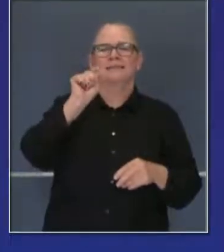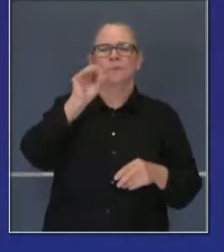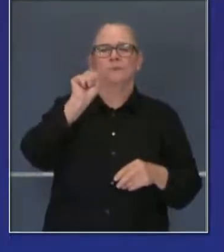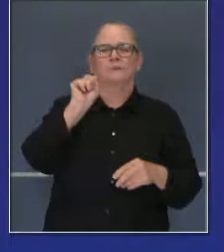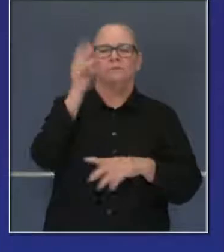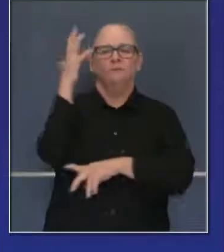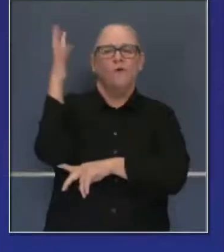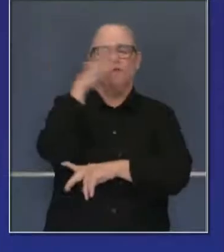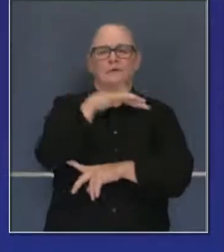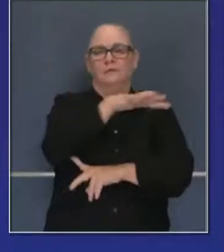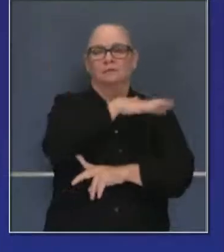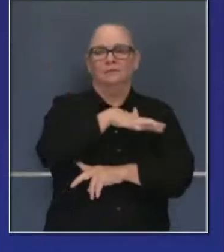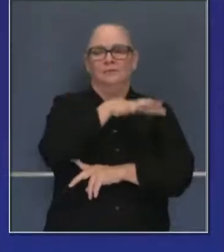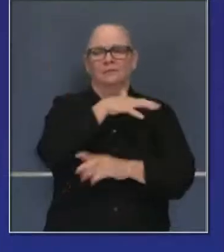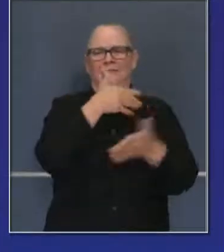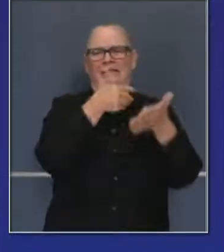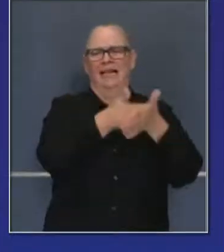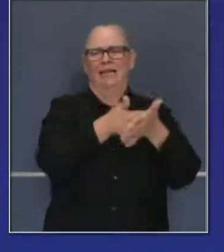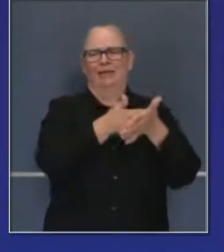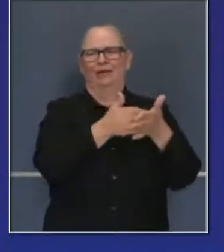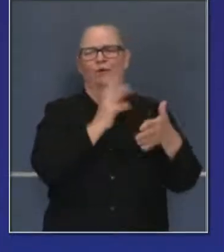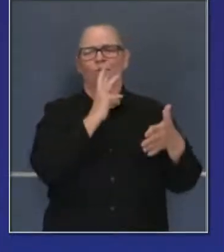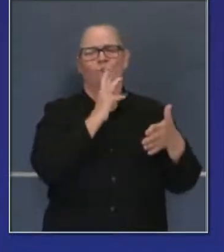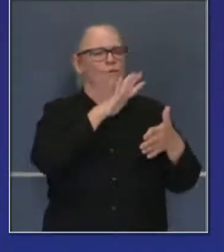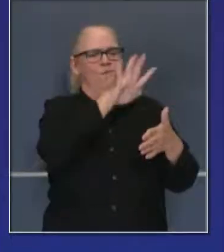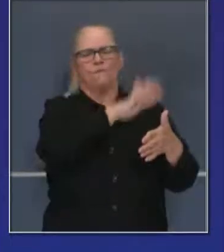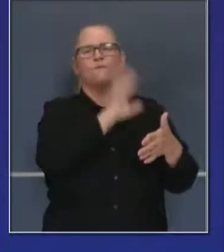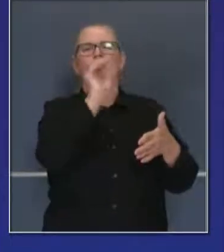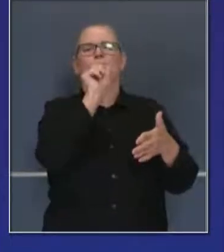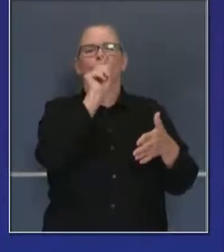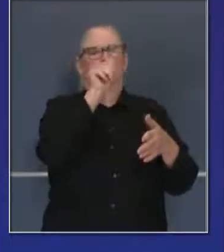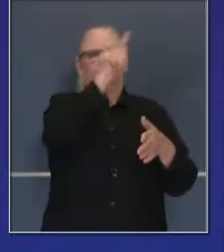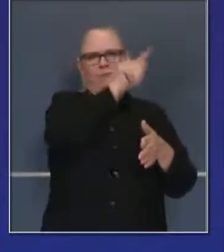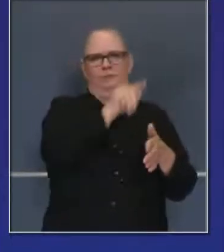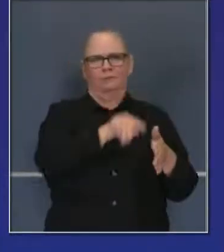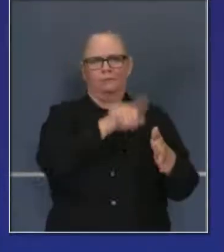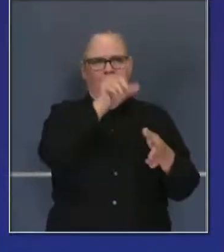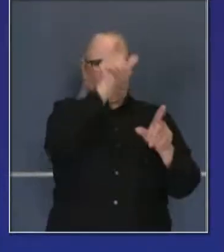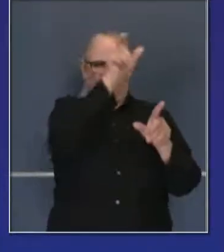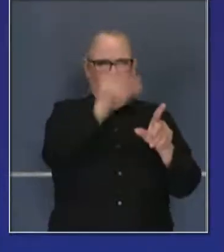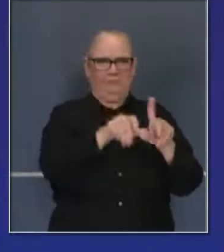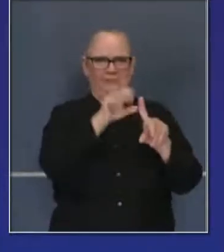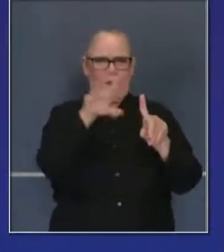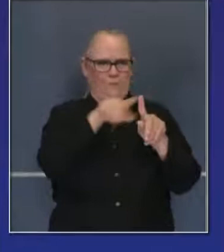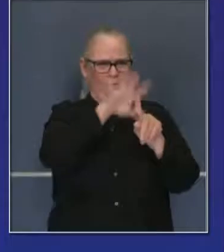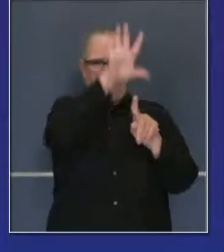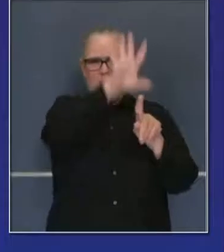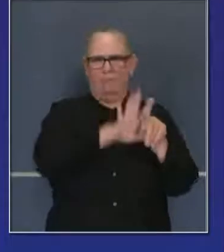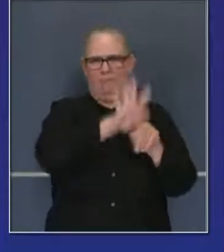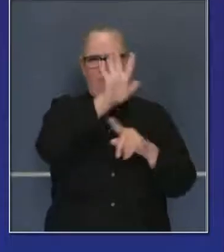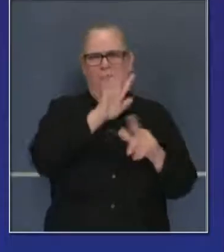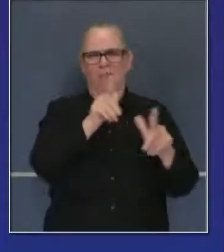coast, where you have coastal conditions that have led to some of the most majestic living